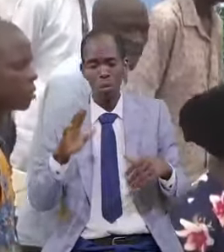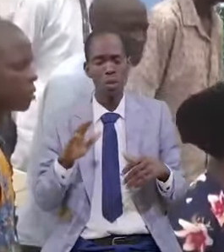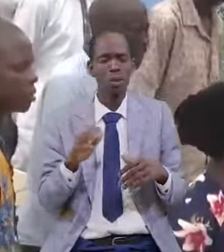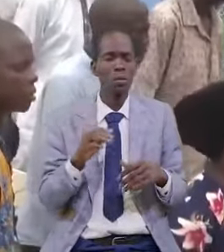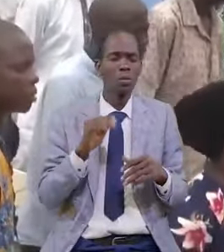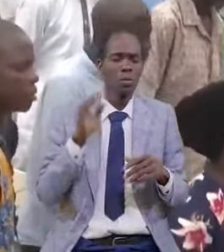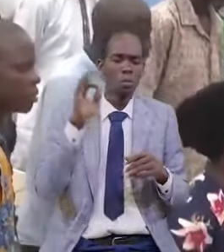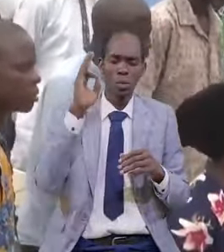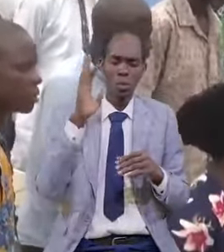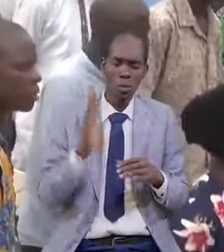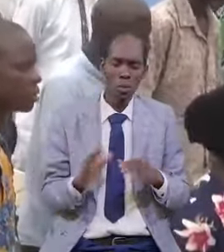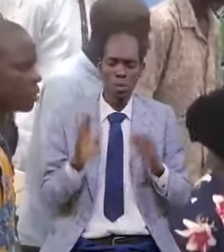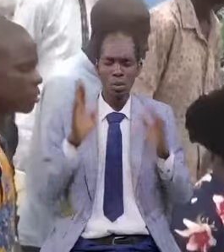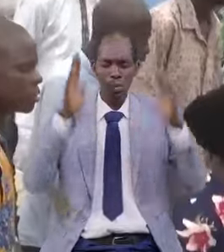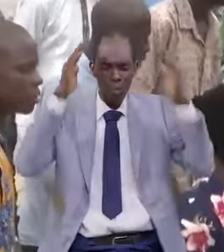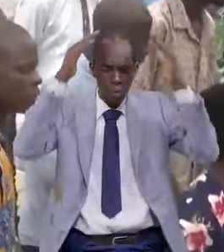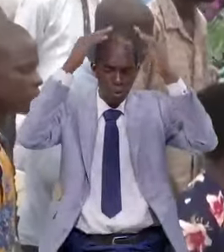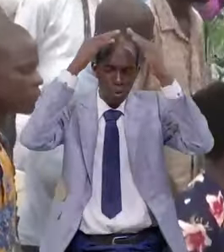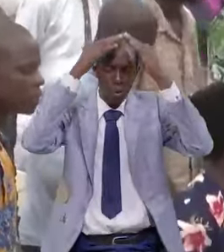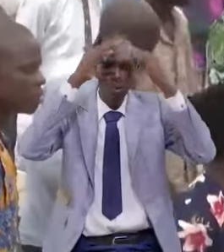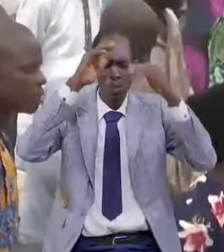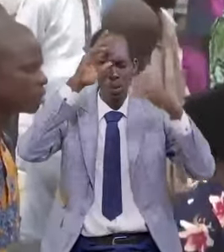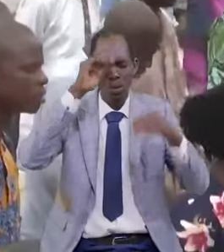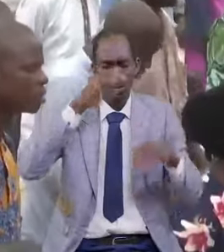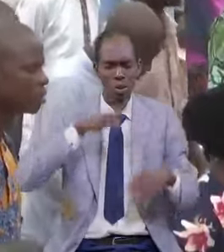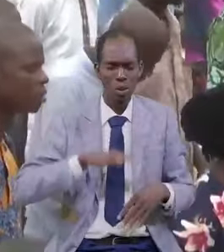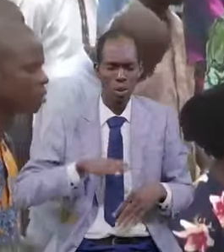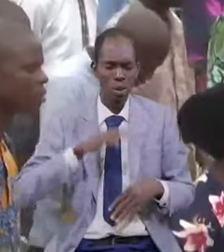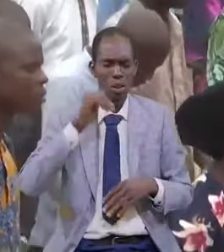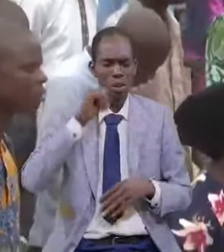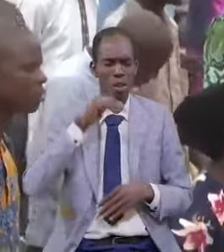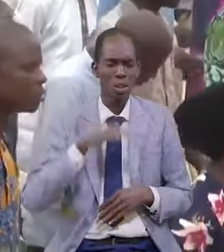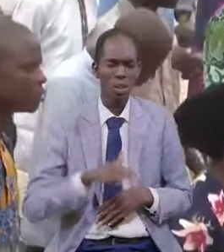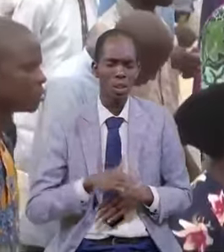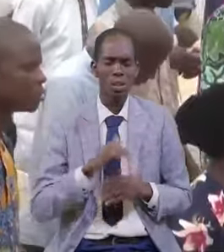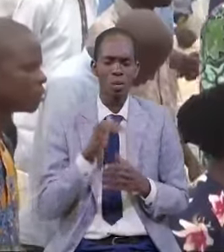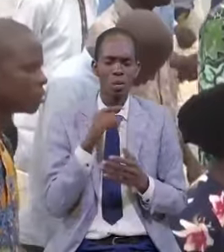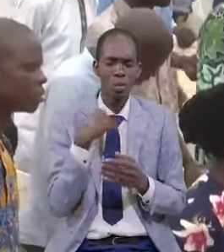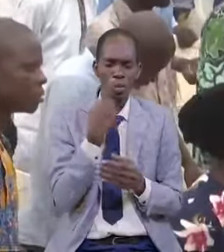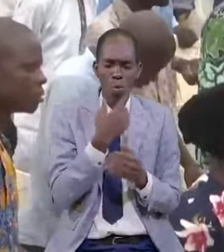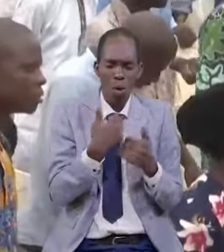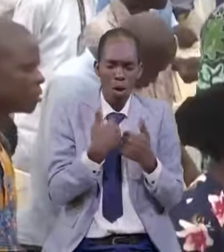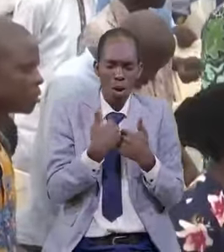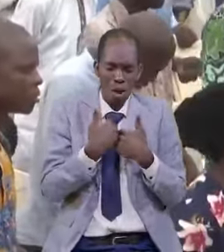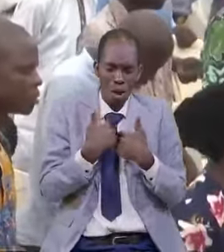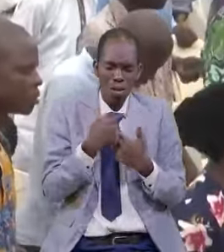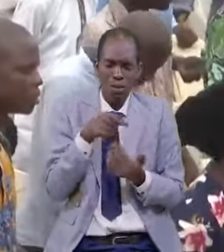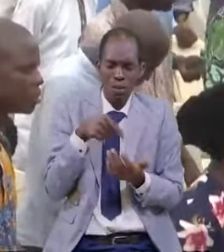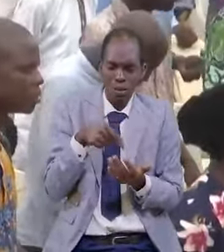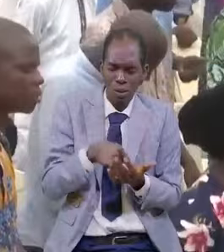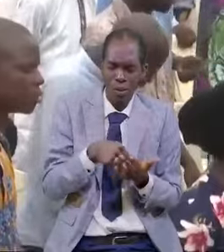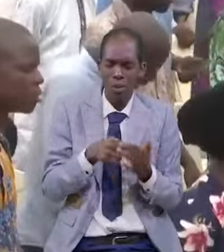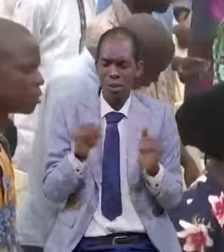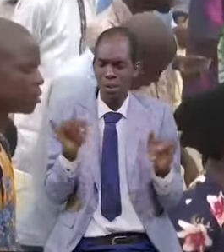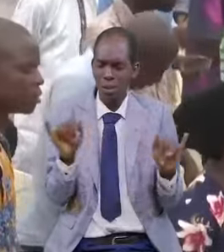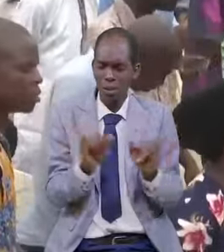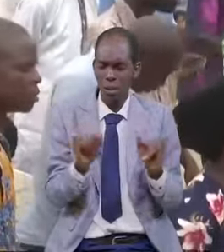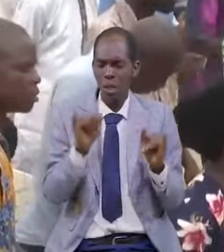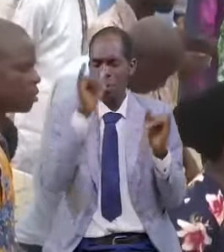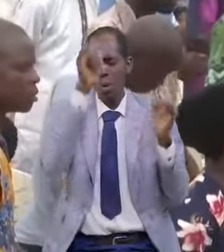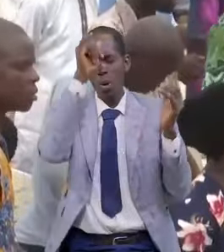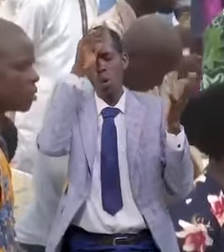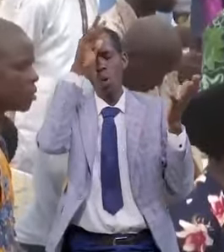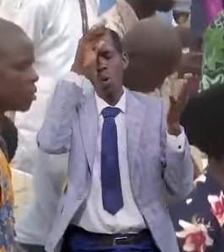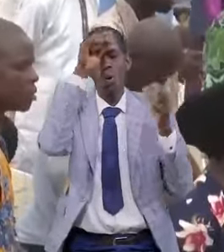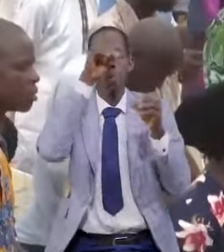and every boy and every girl that has this hope in him purify it